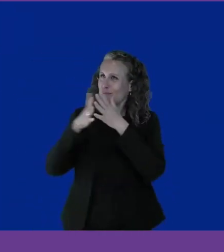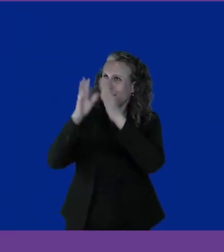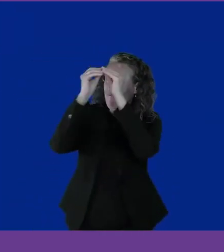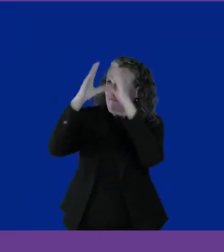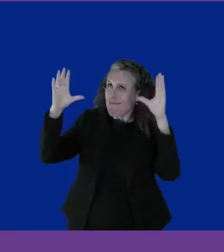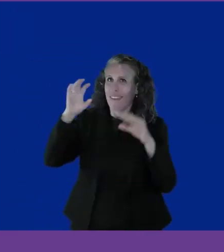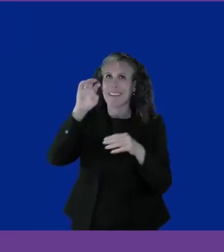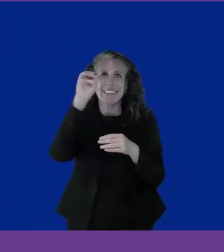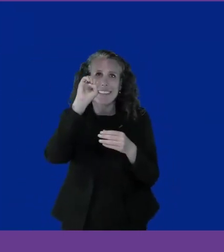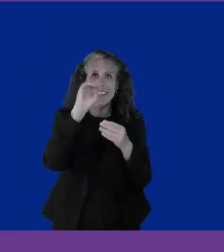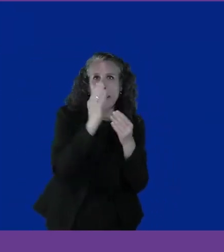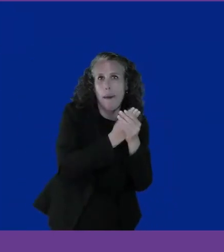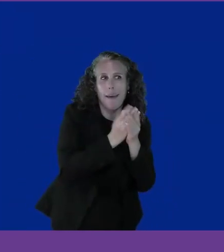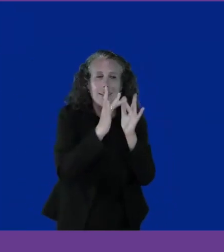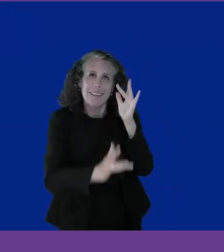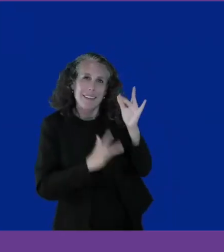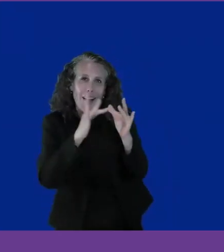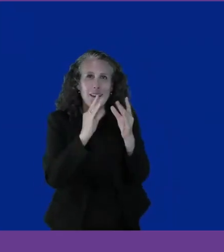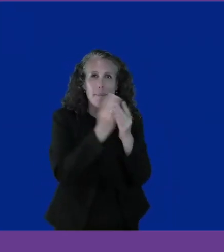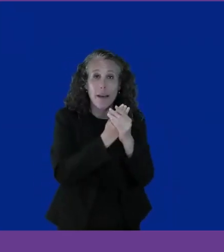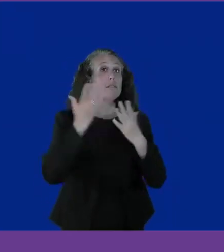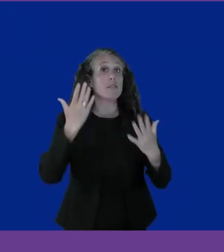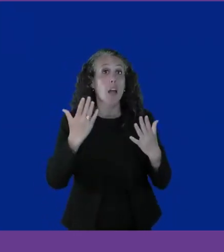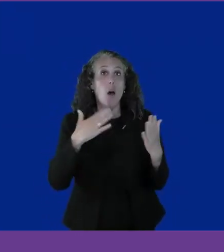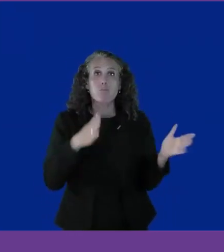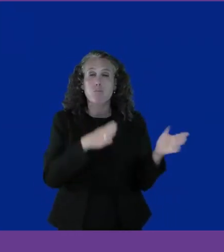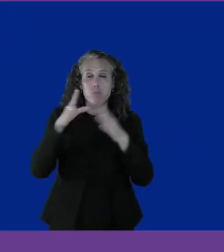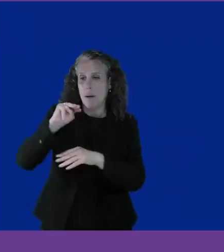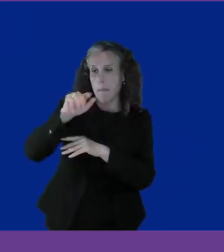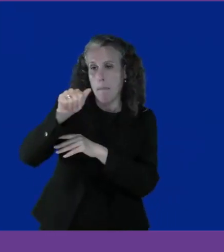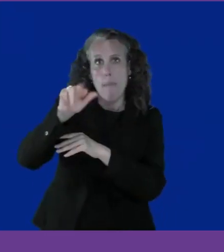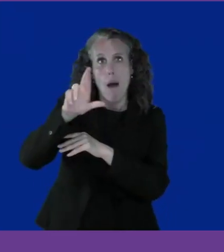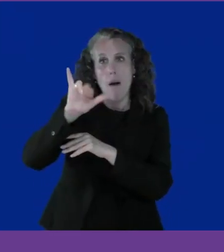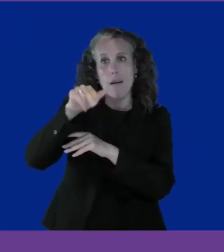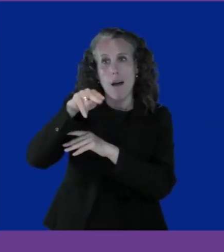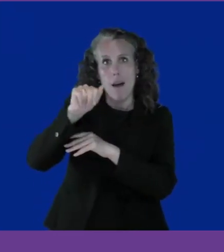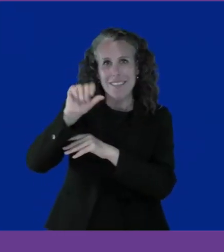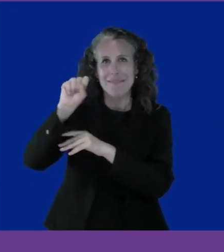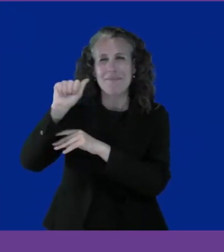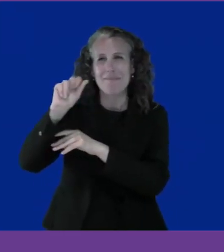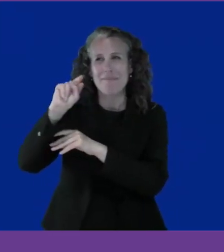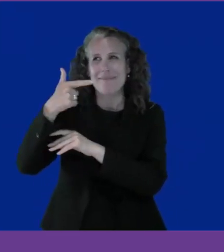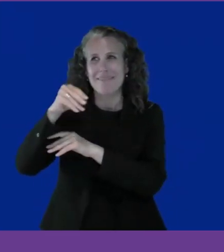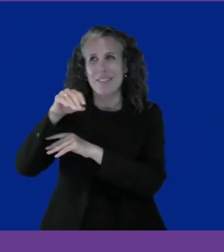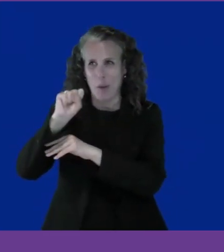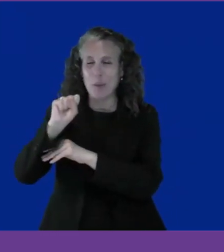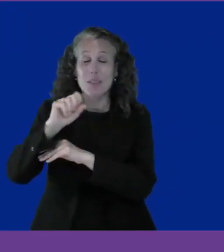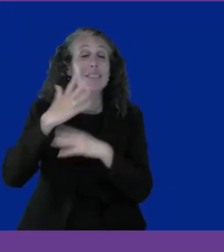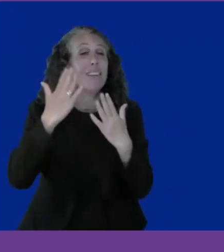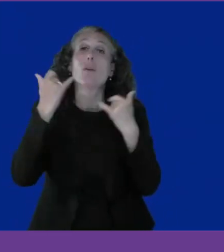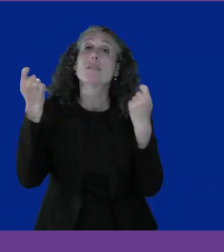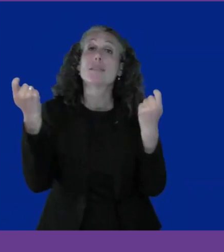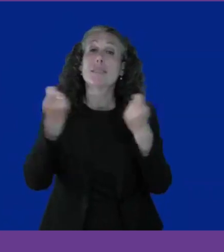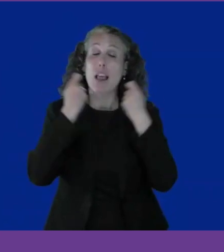would like to go on and Mariana Santos. We are celebrating the